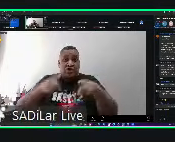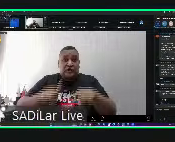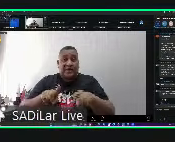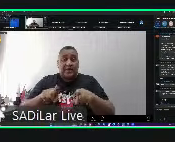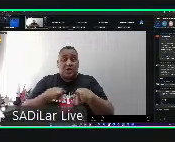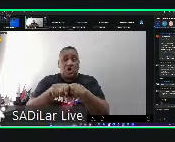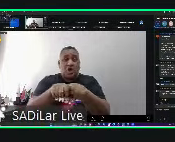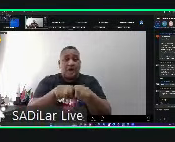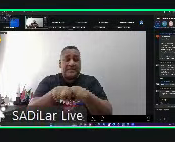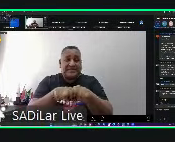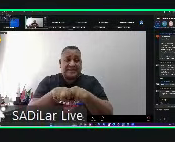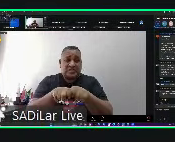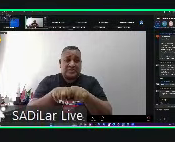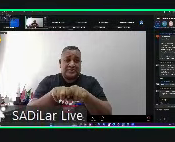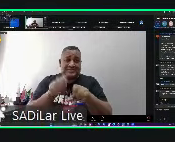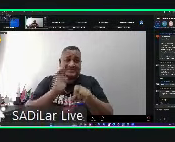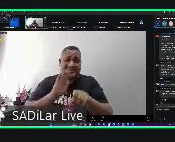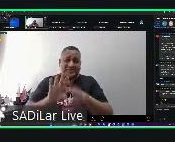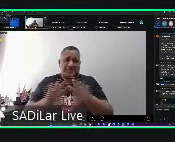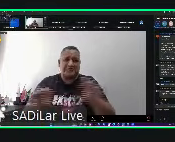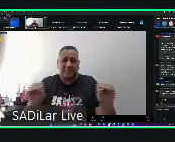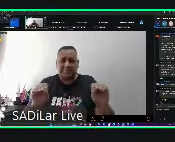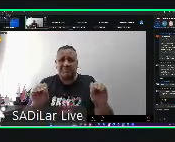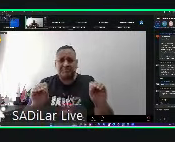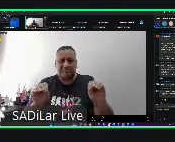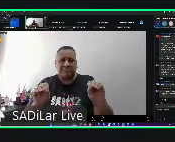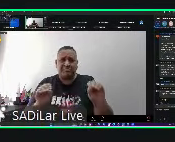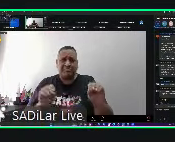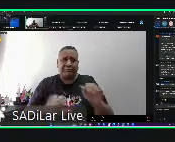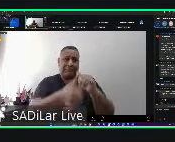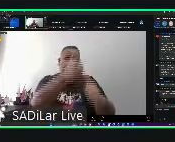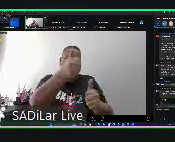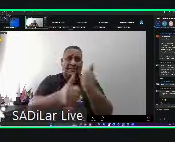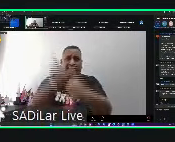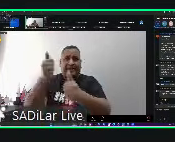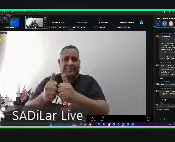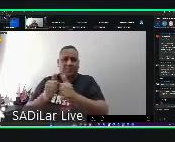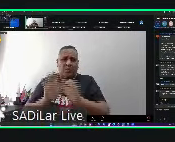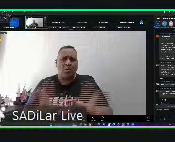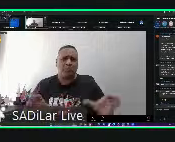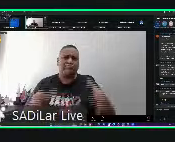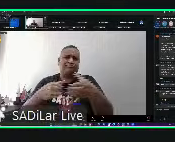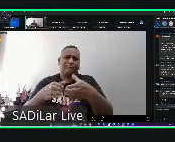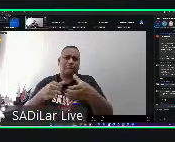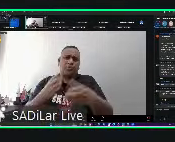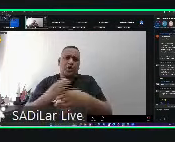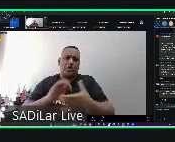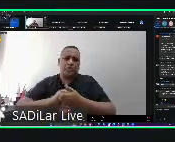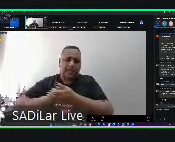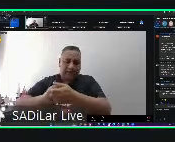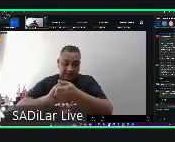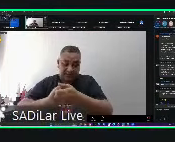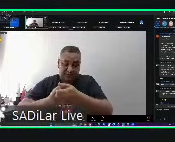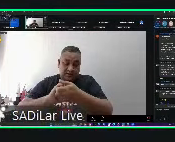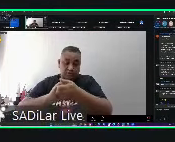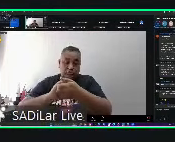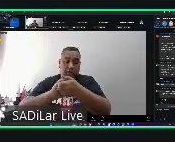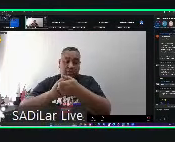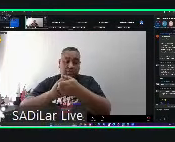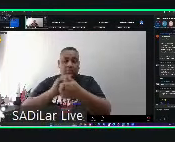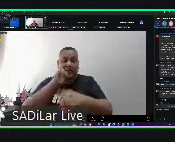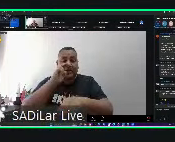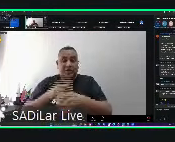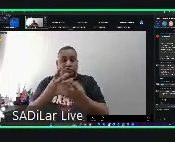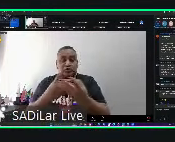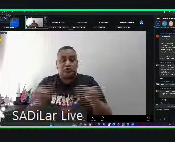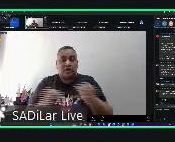school-leaving kids wanting to enter higher institutions, there are many barriers with that. And then the competition amongst organizations and institutions needs to stop. We